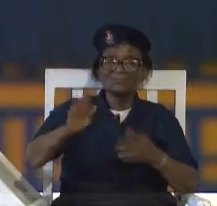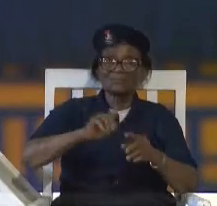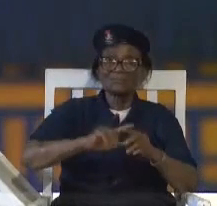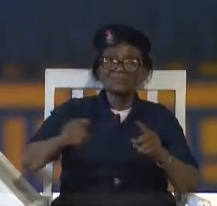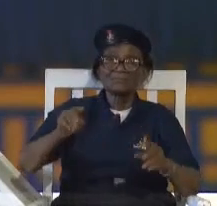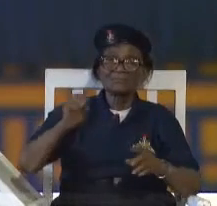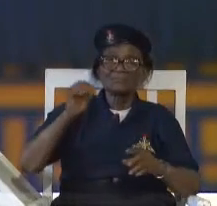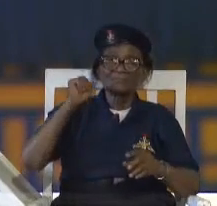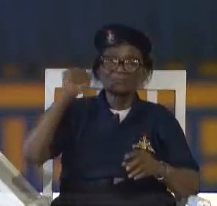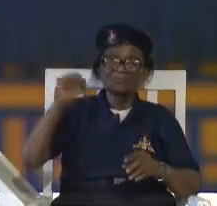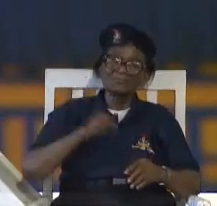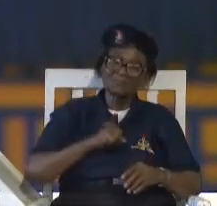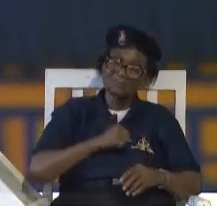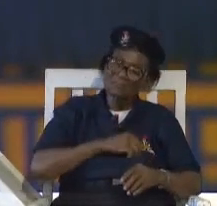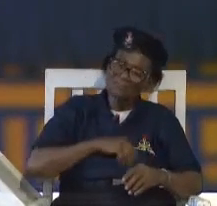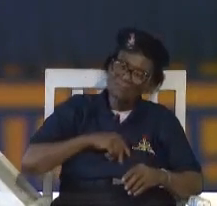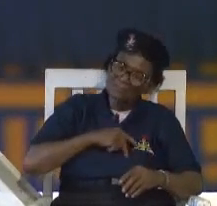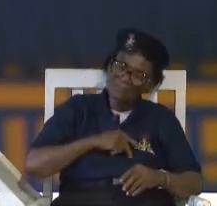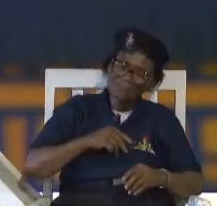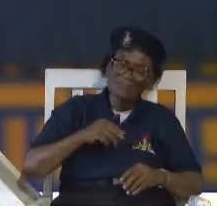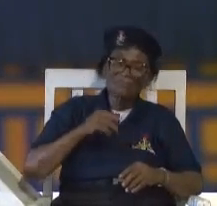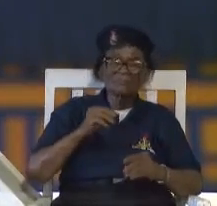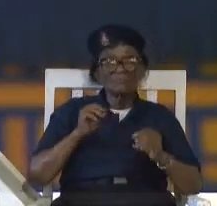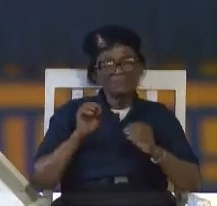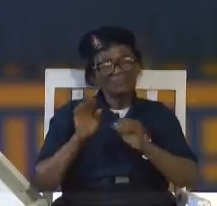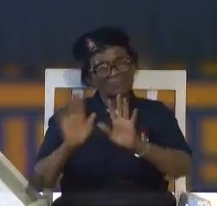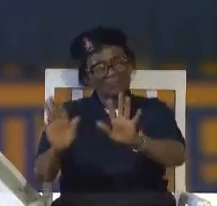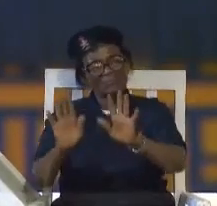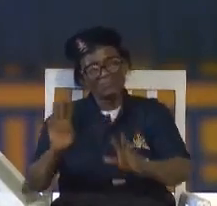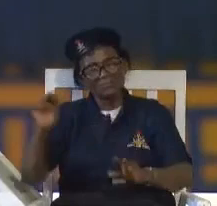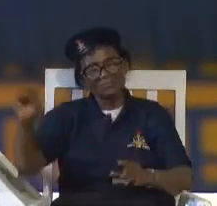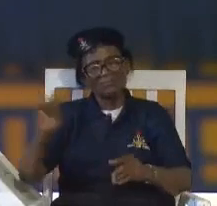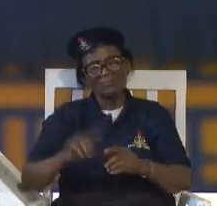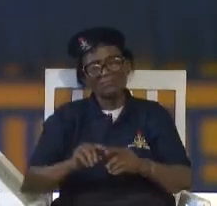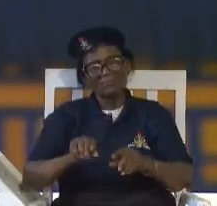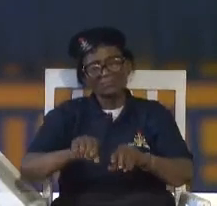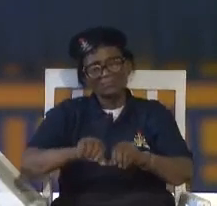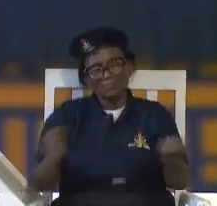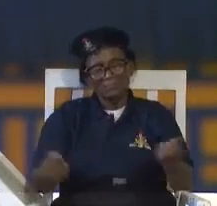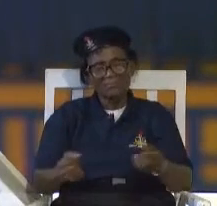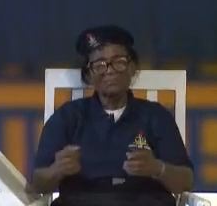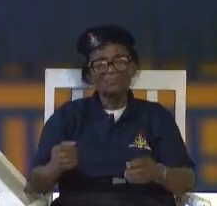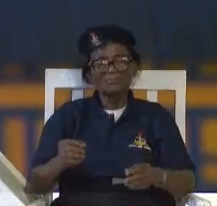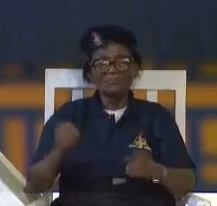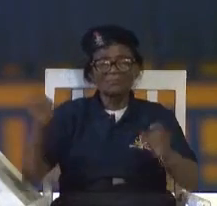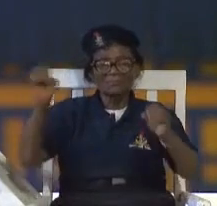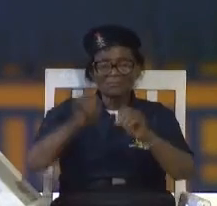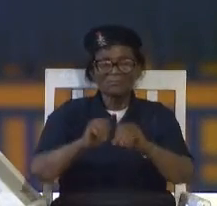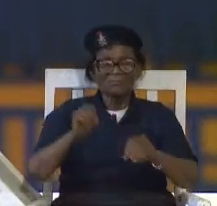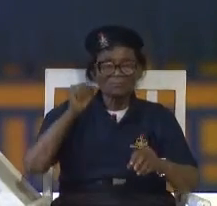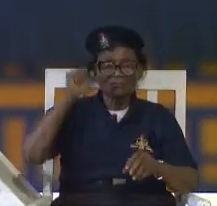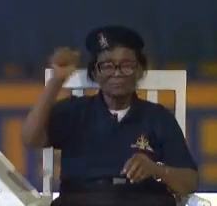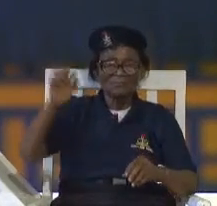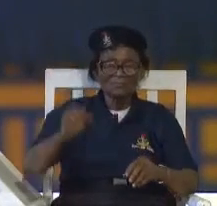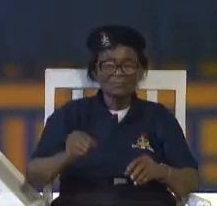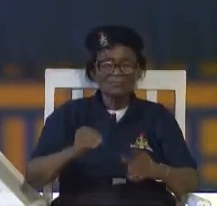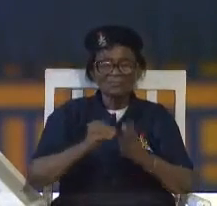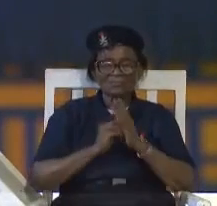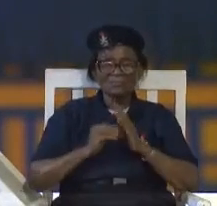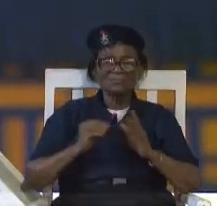his compassion pushed him to break even his own law that says you should not